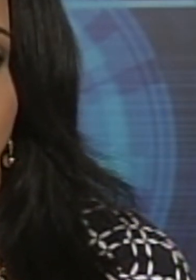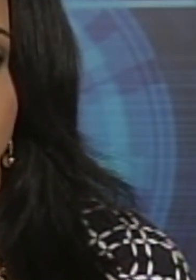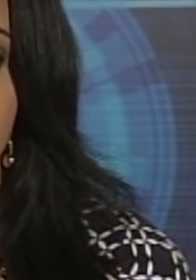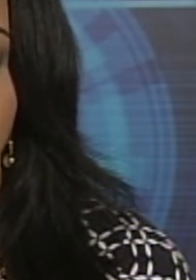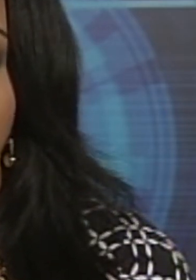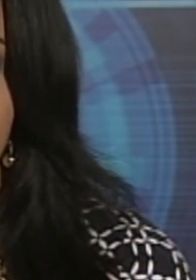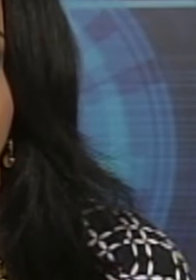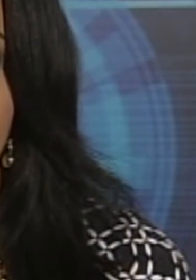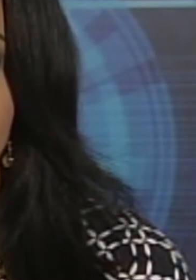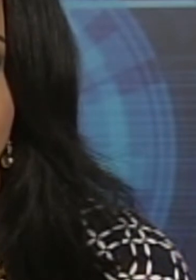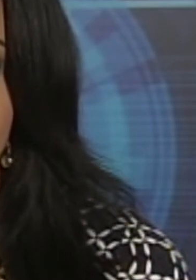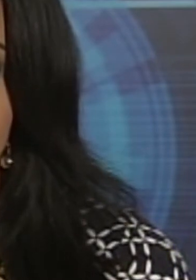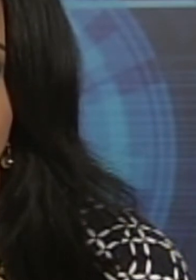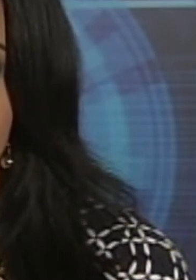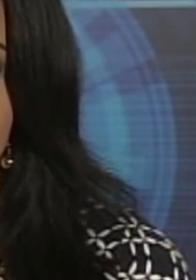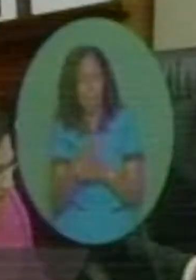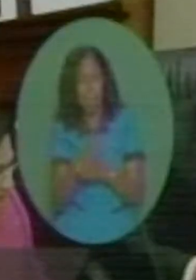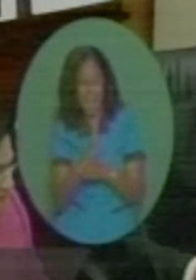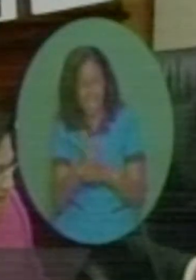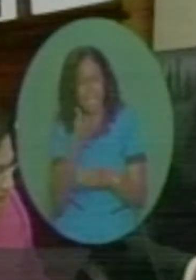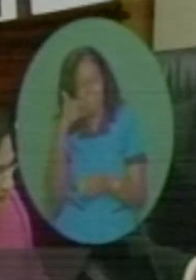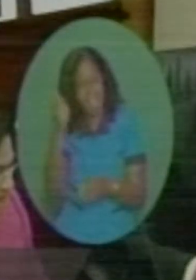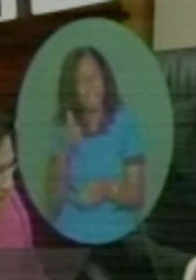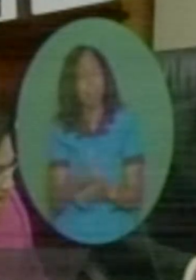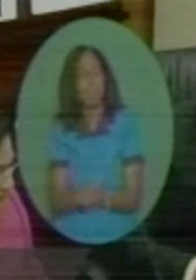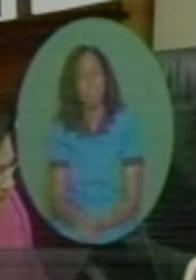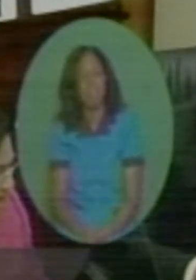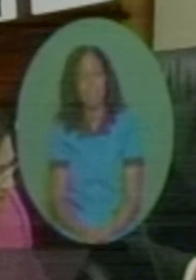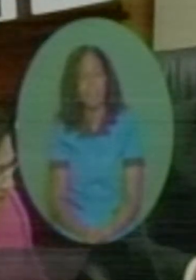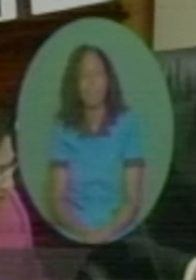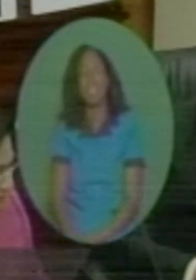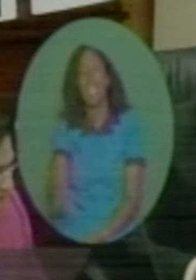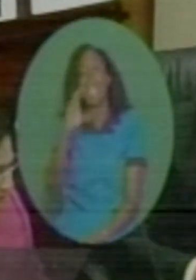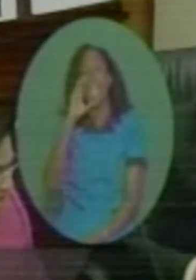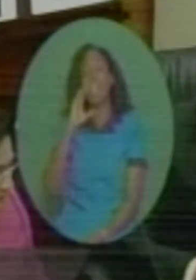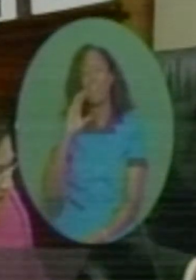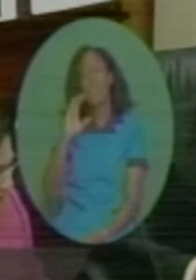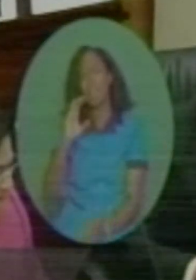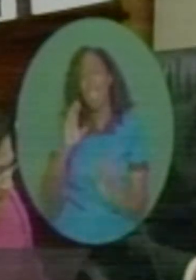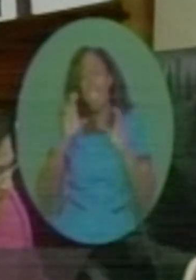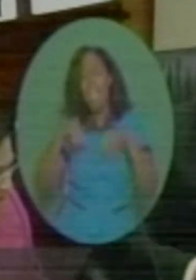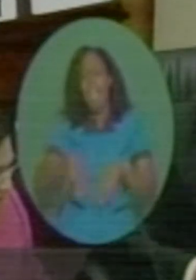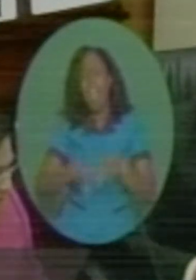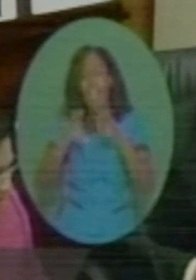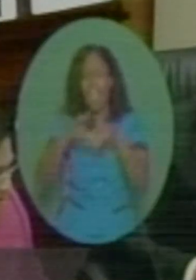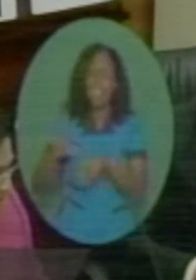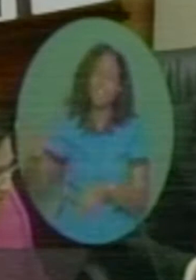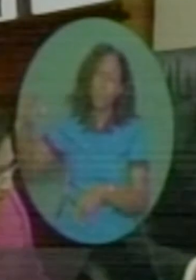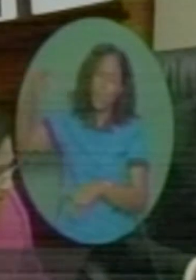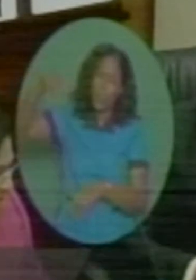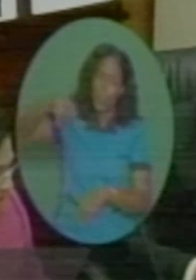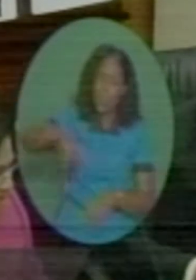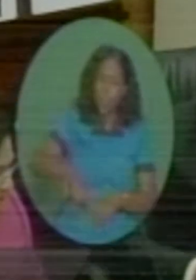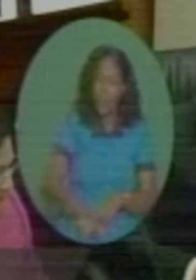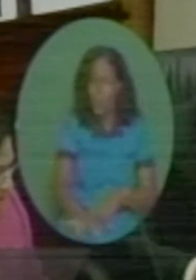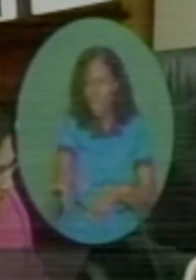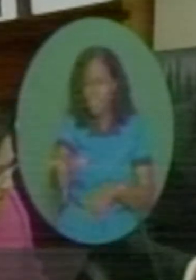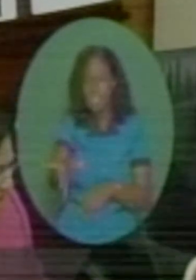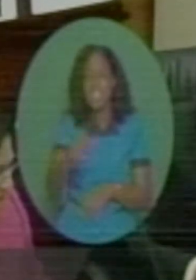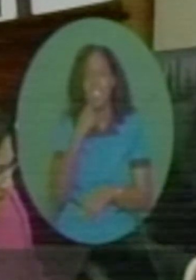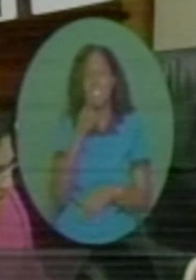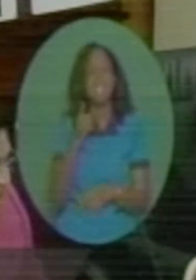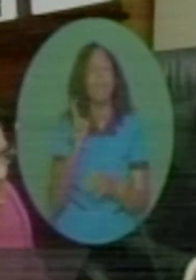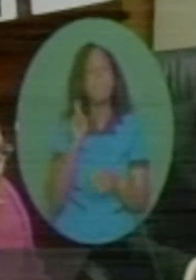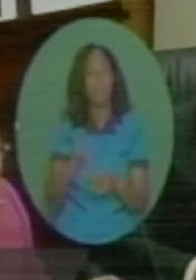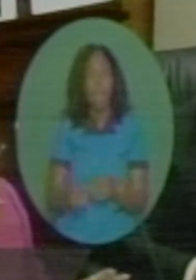fuel subsidy for the airline. Caribbean Airlines must move towards the adoption of a financially sound business